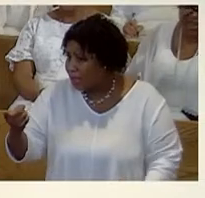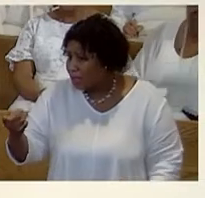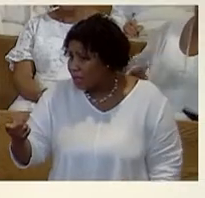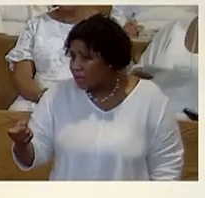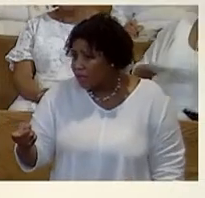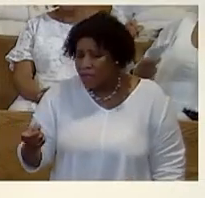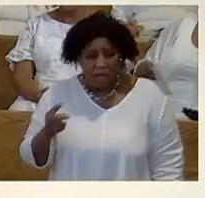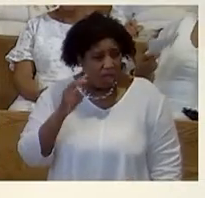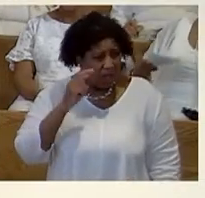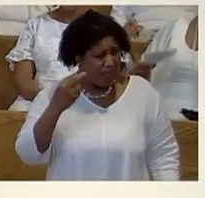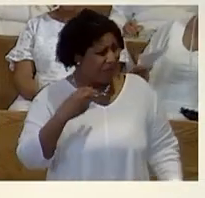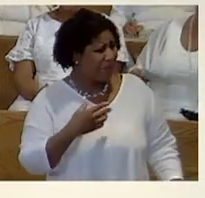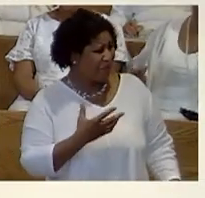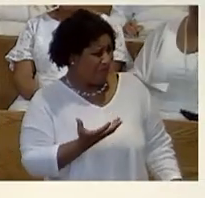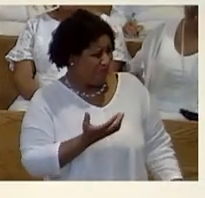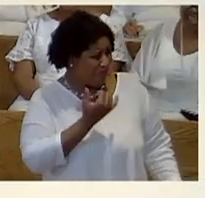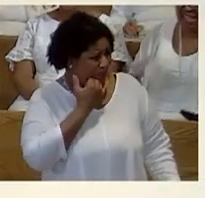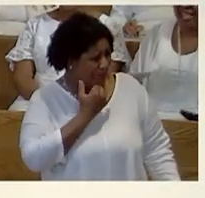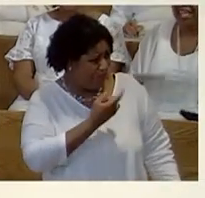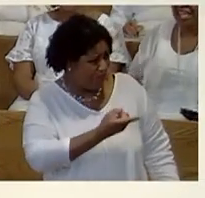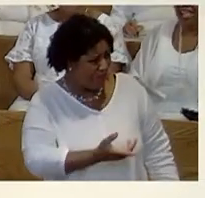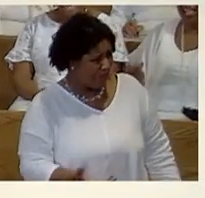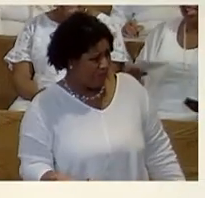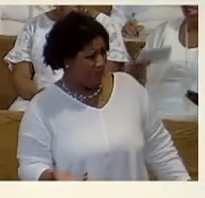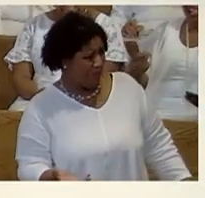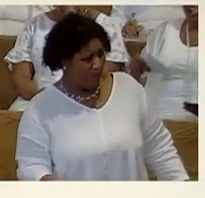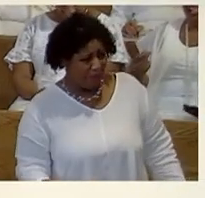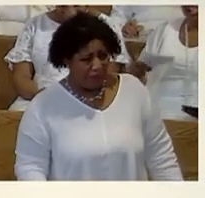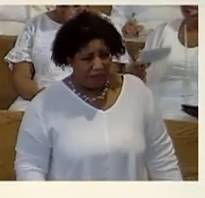You looking at us like, what's wrong with you?